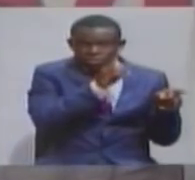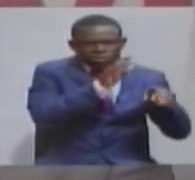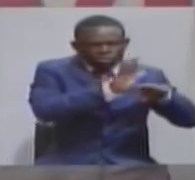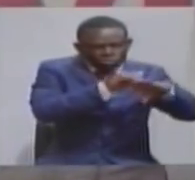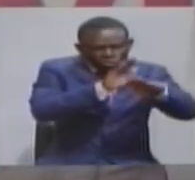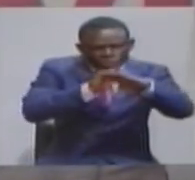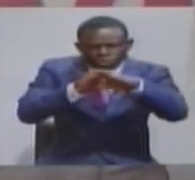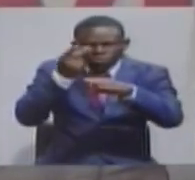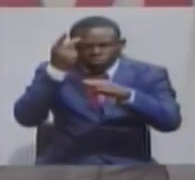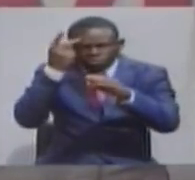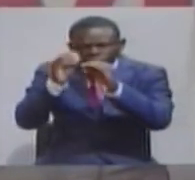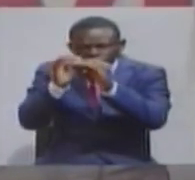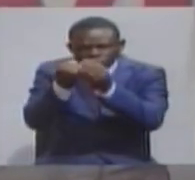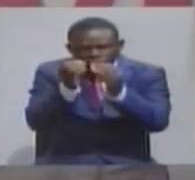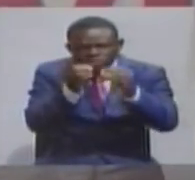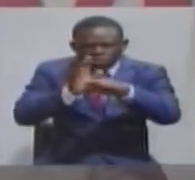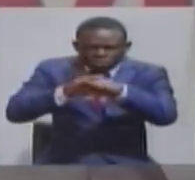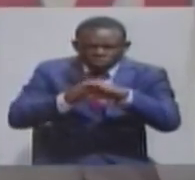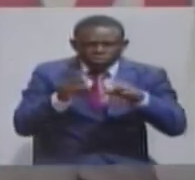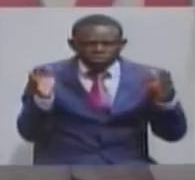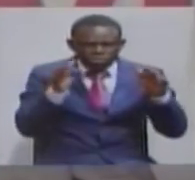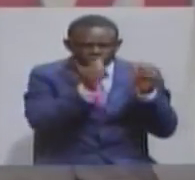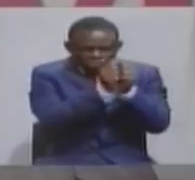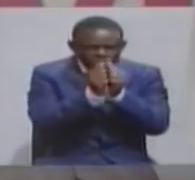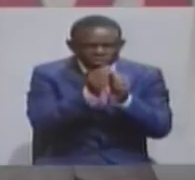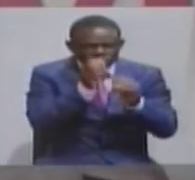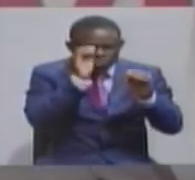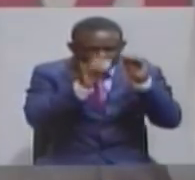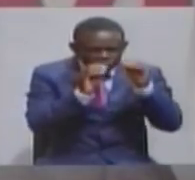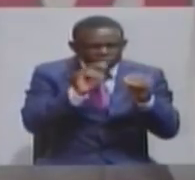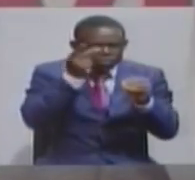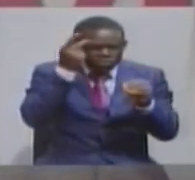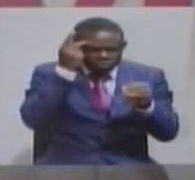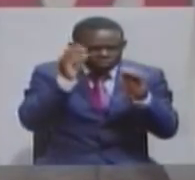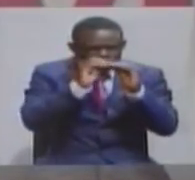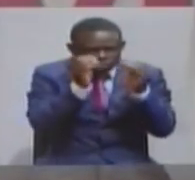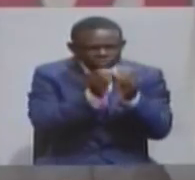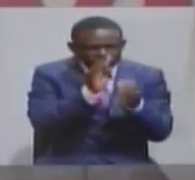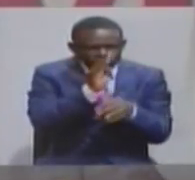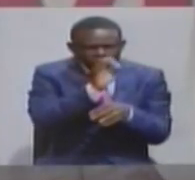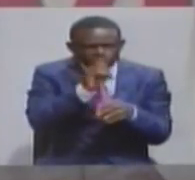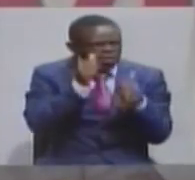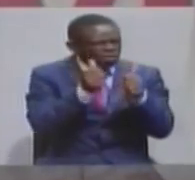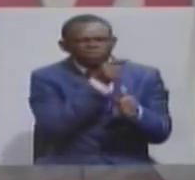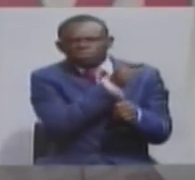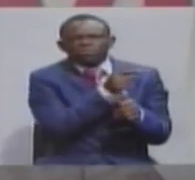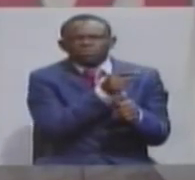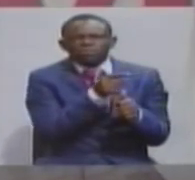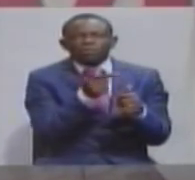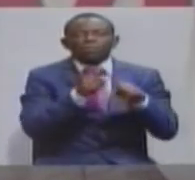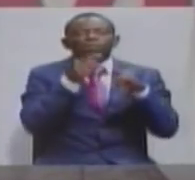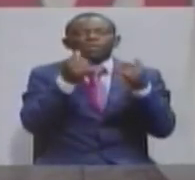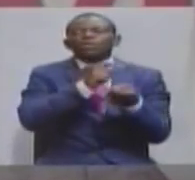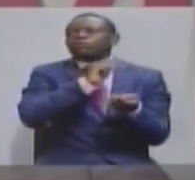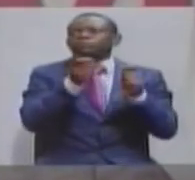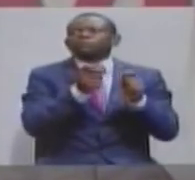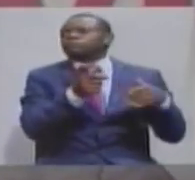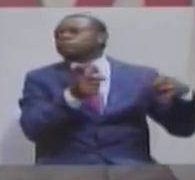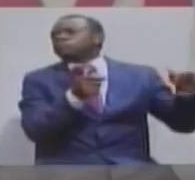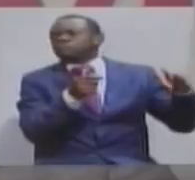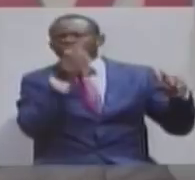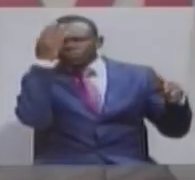the political parties bill. Today, we want to say, no, we don't want ZCID. Why don't we want it? And you're